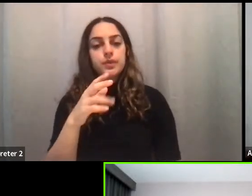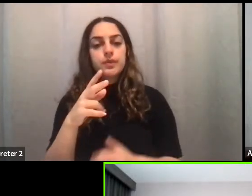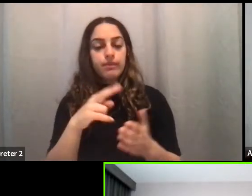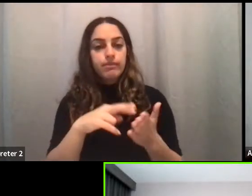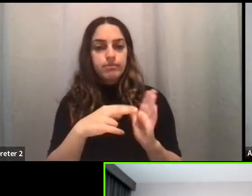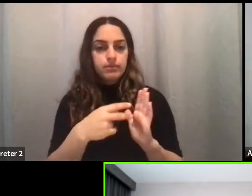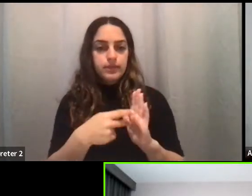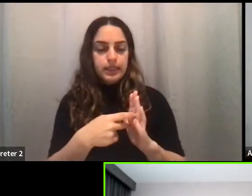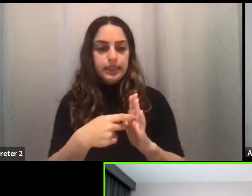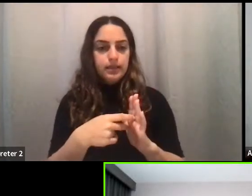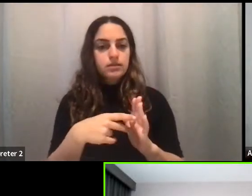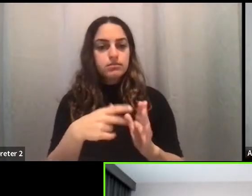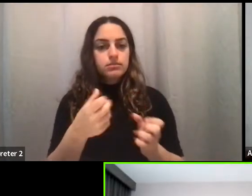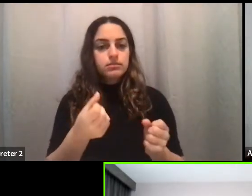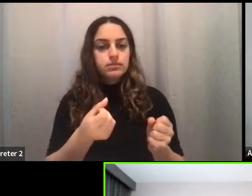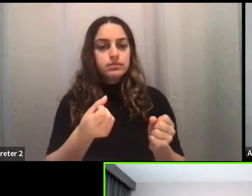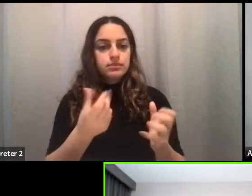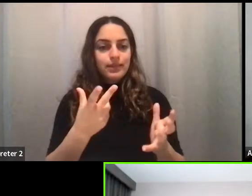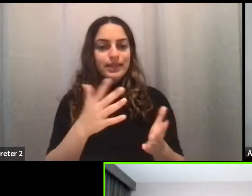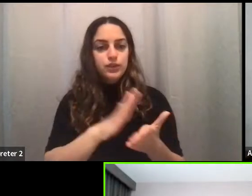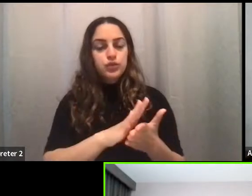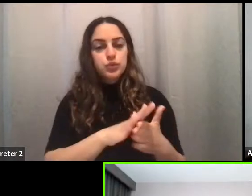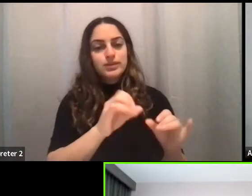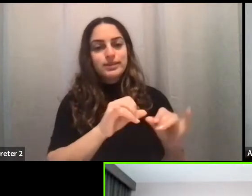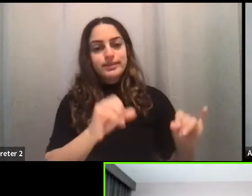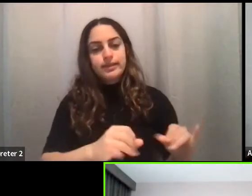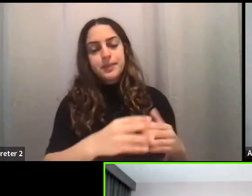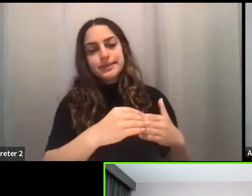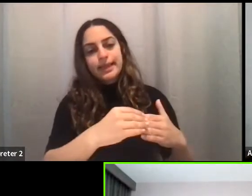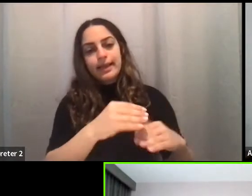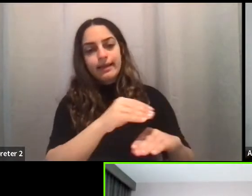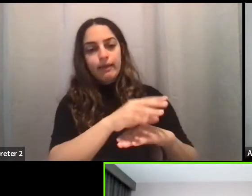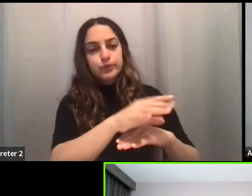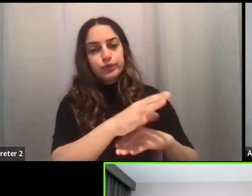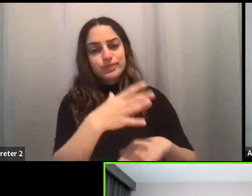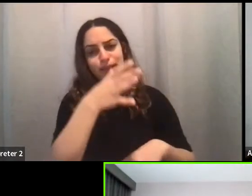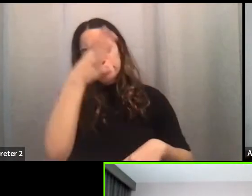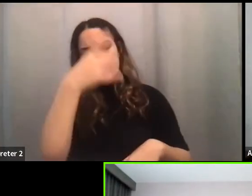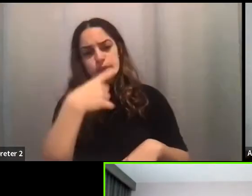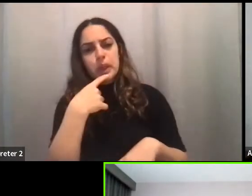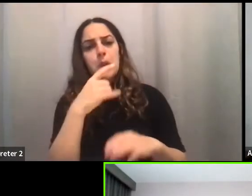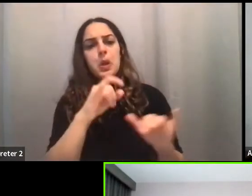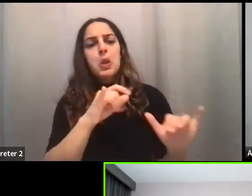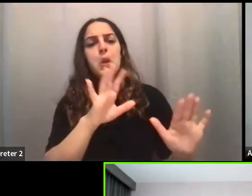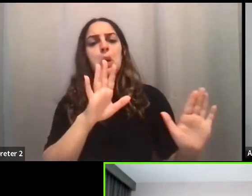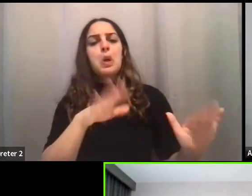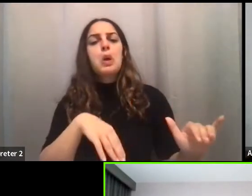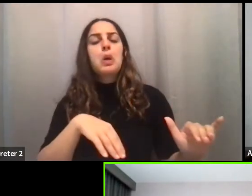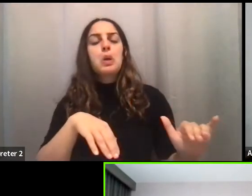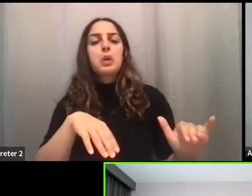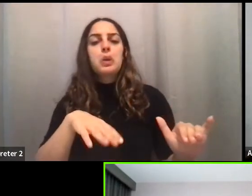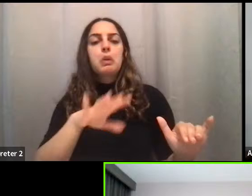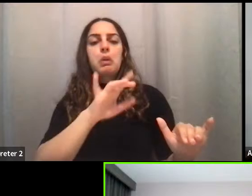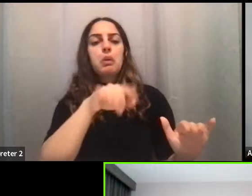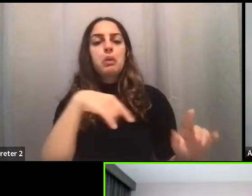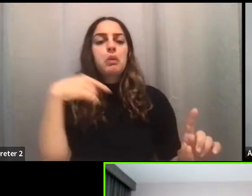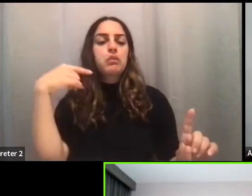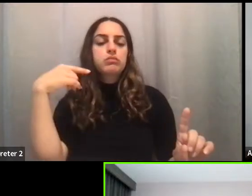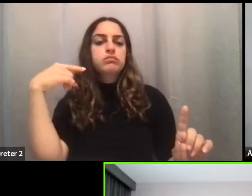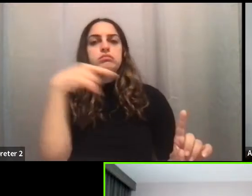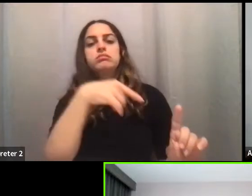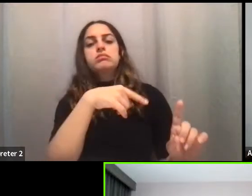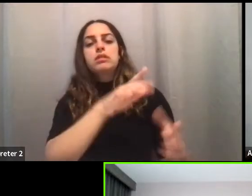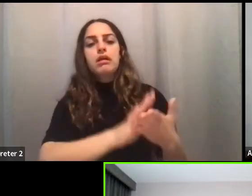many school systems guidance counselors parents to say oh don't consider anything other than a a